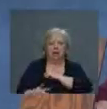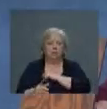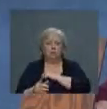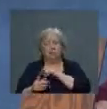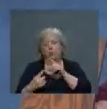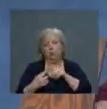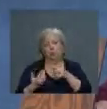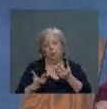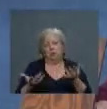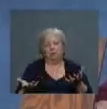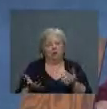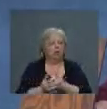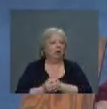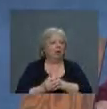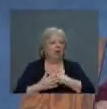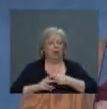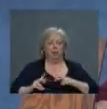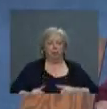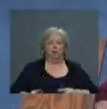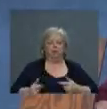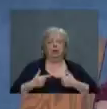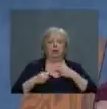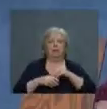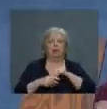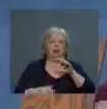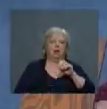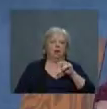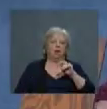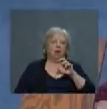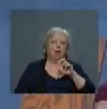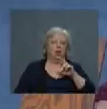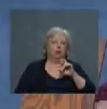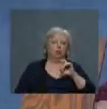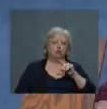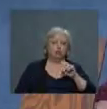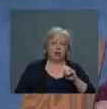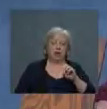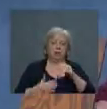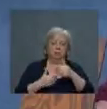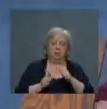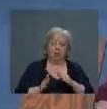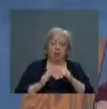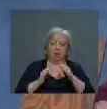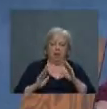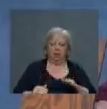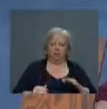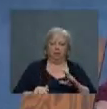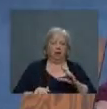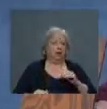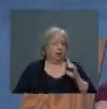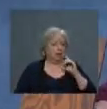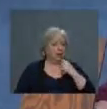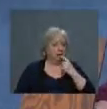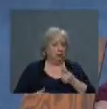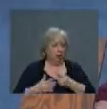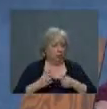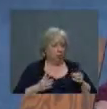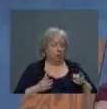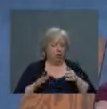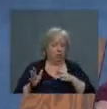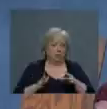attitude towards it. I personally live in a concrete block house, and I can tell you right now what they're planning on doing for